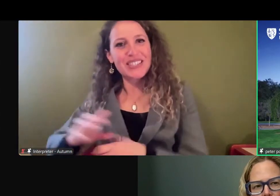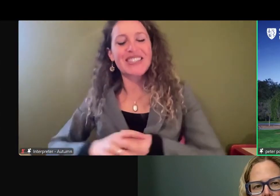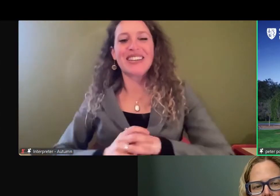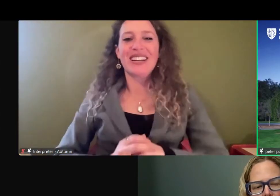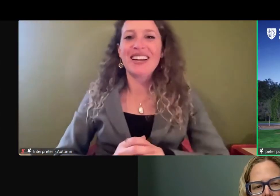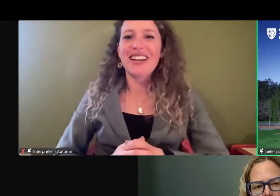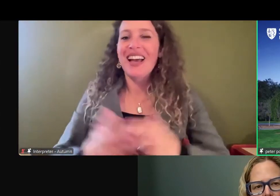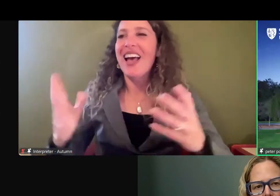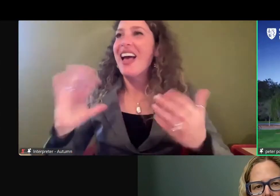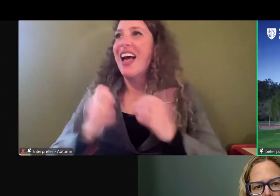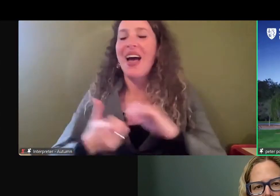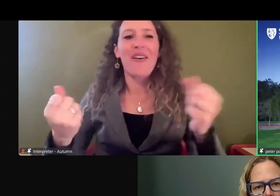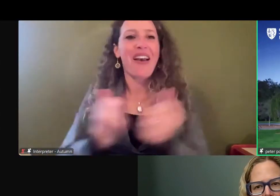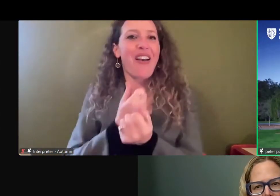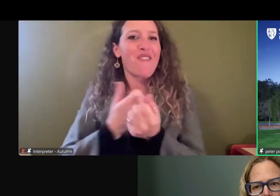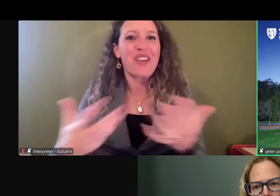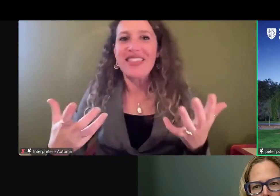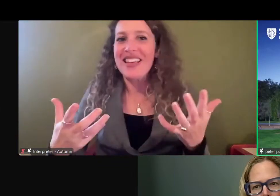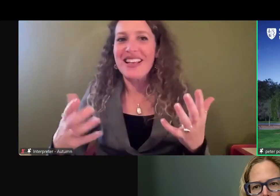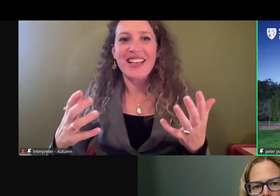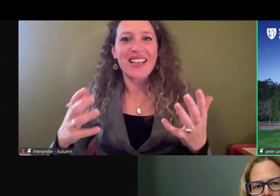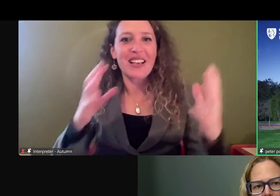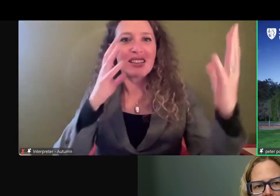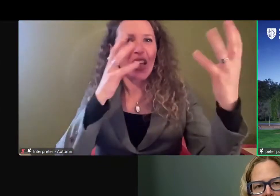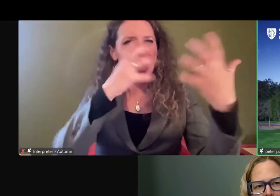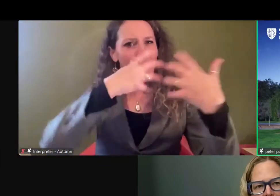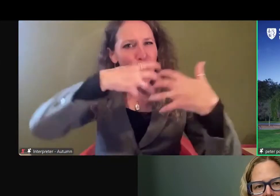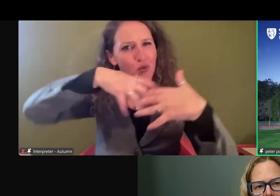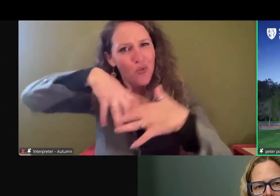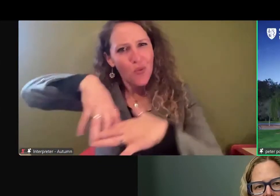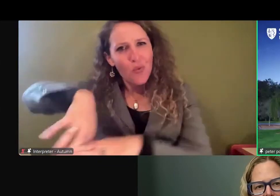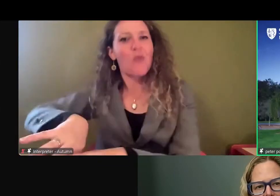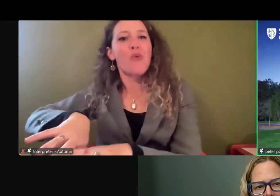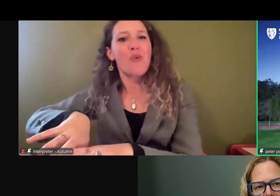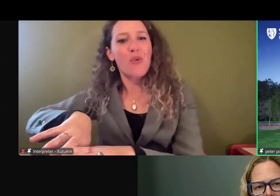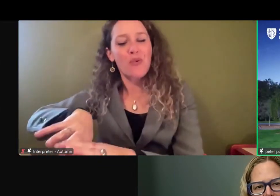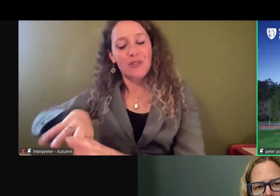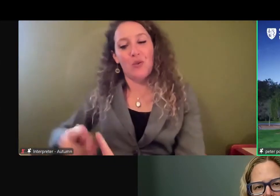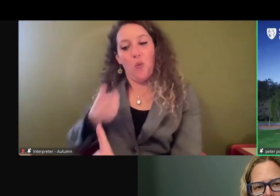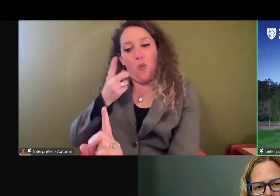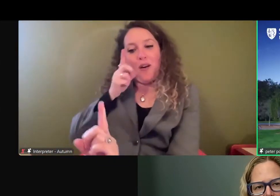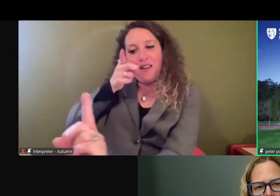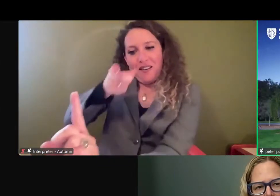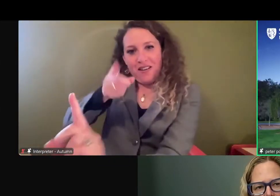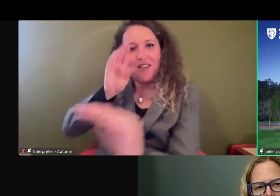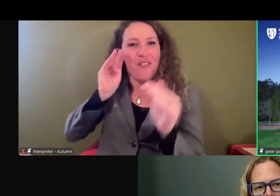how everything seems to be like synergized in your life towards one